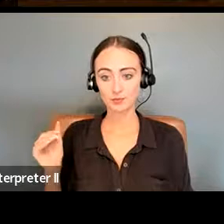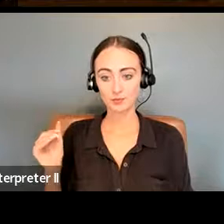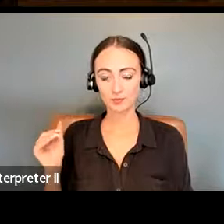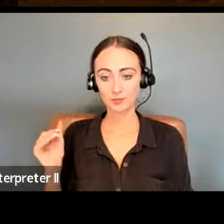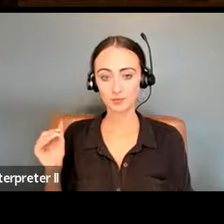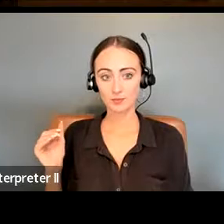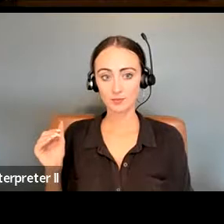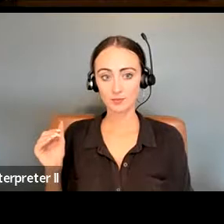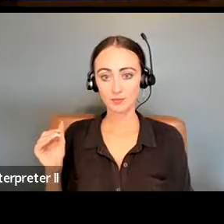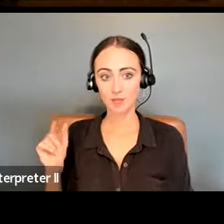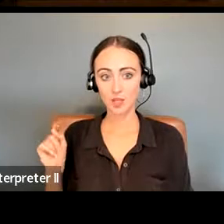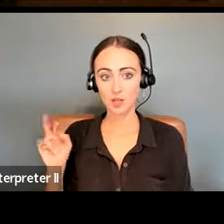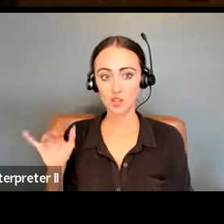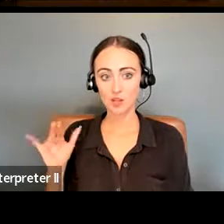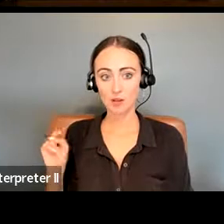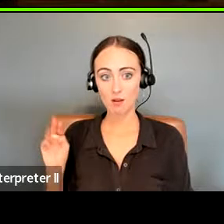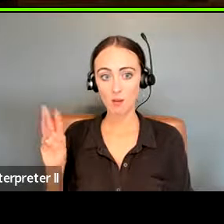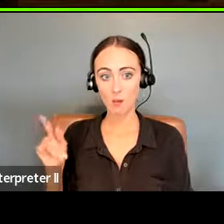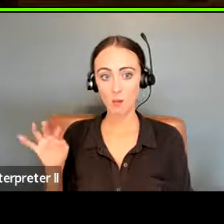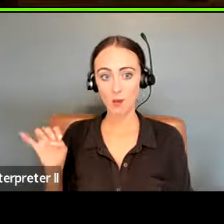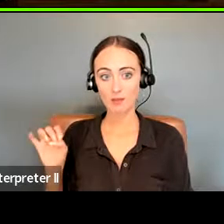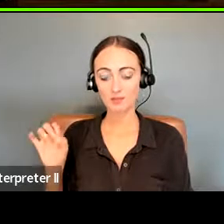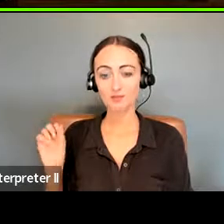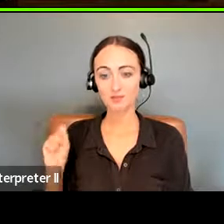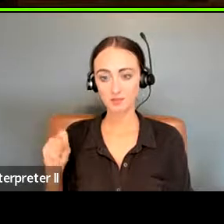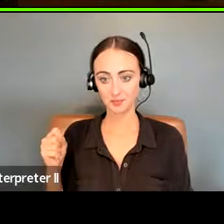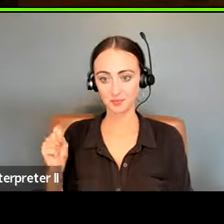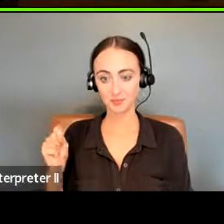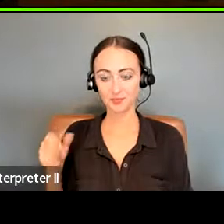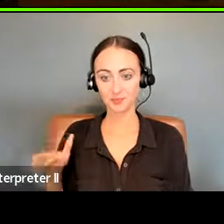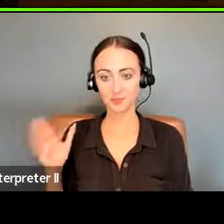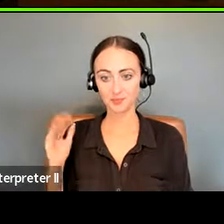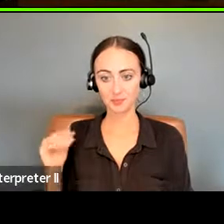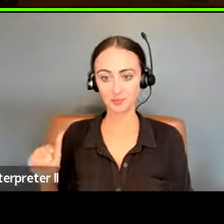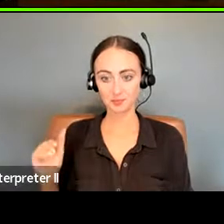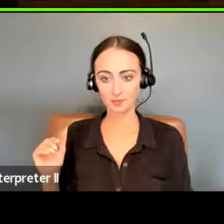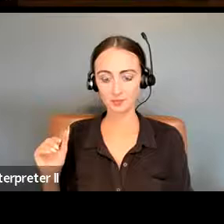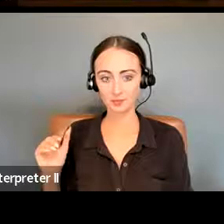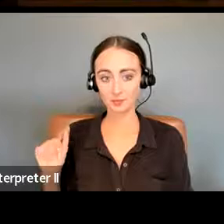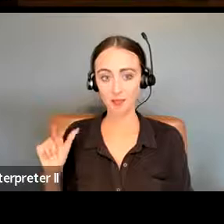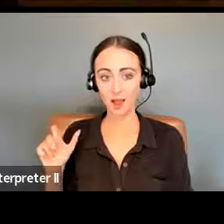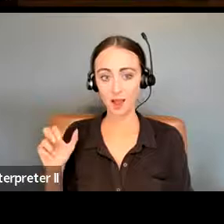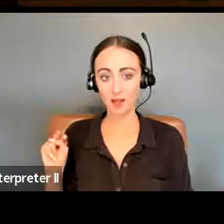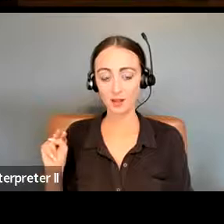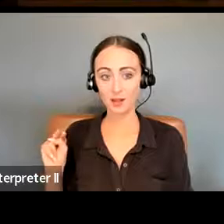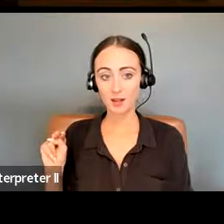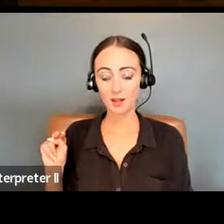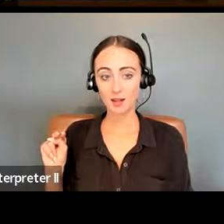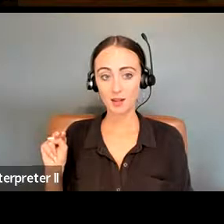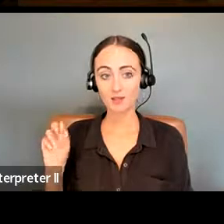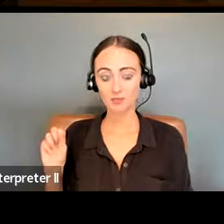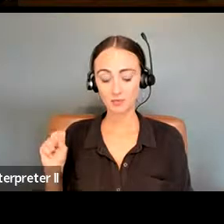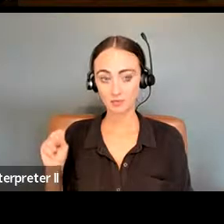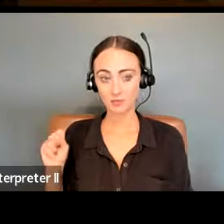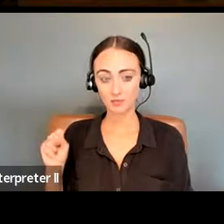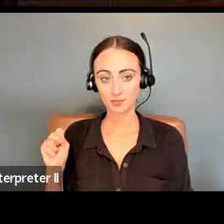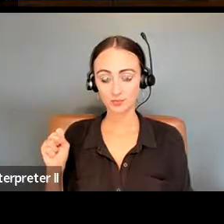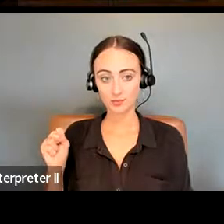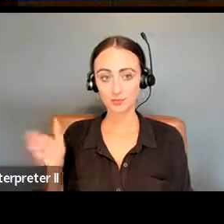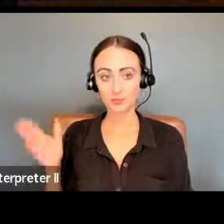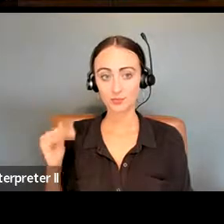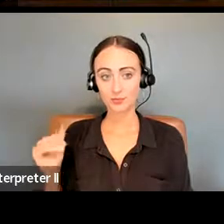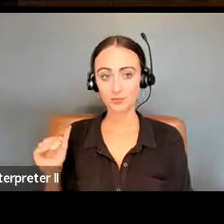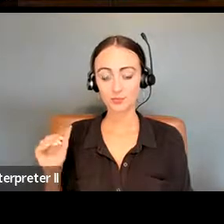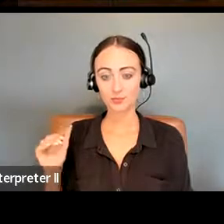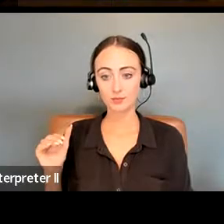yes. Councilmember Trayon White. Yes. Member Trayon White votes yes. Councilmember Allen. Yes. Allen votes